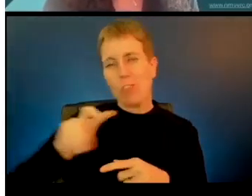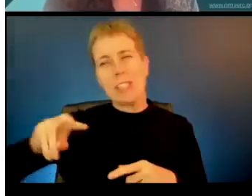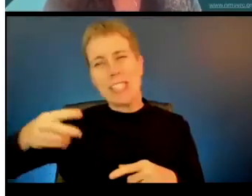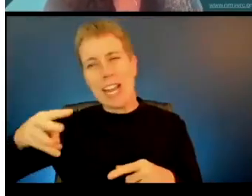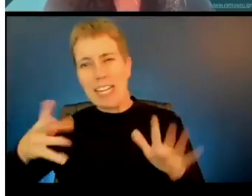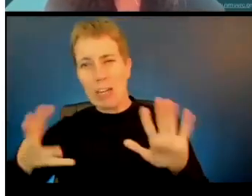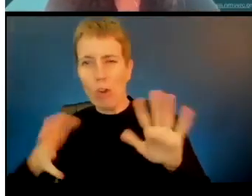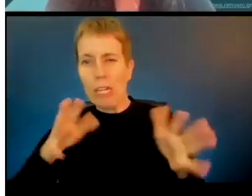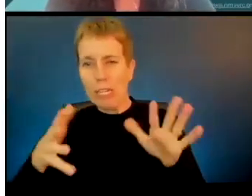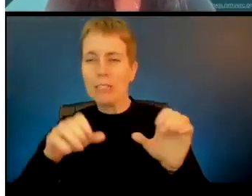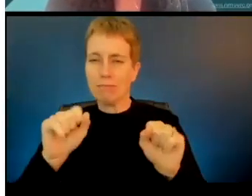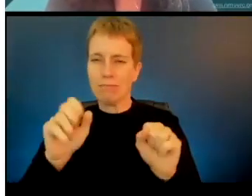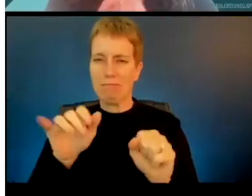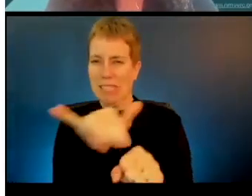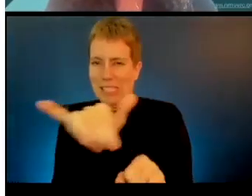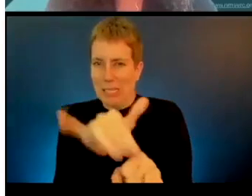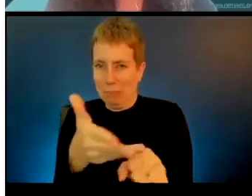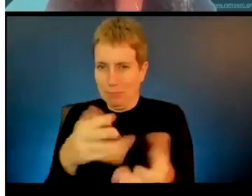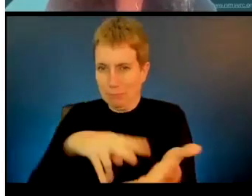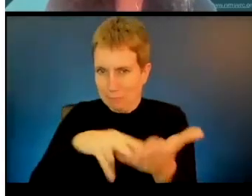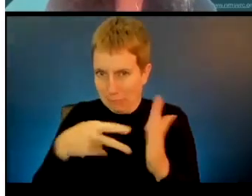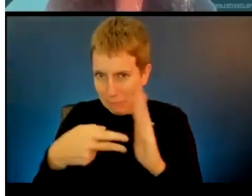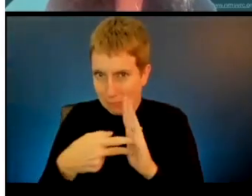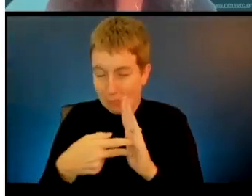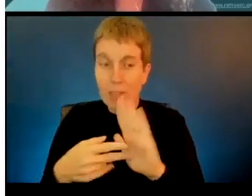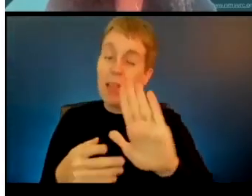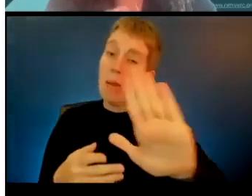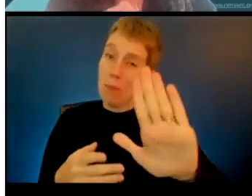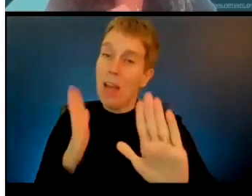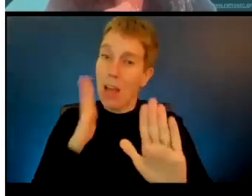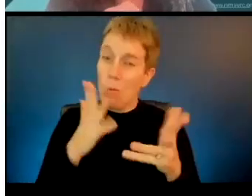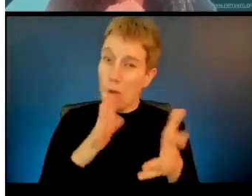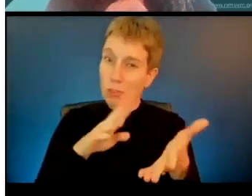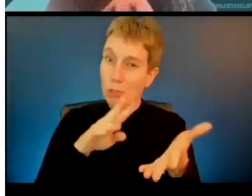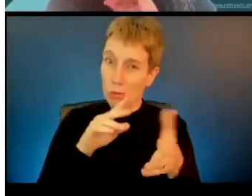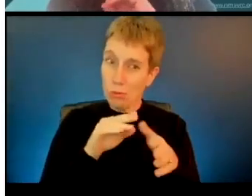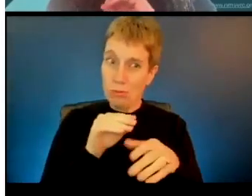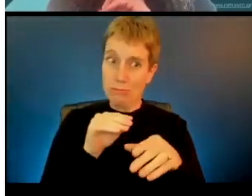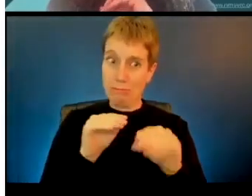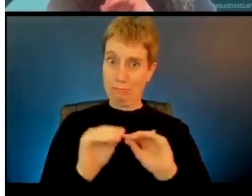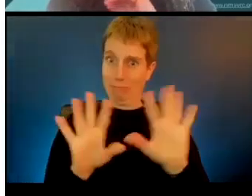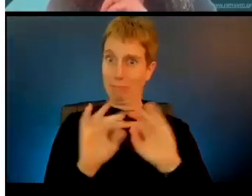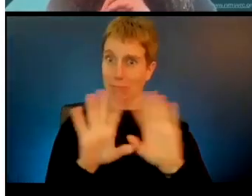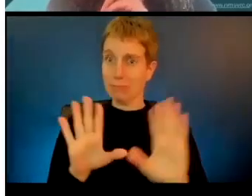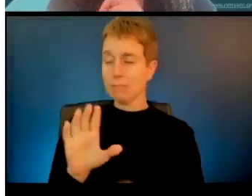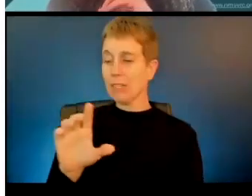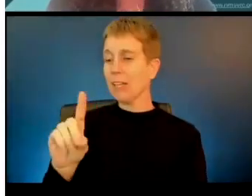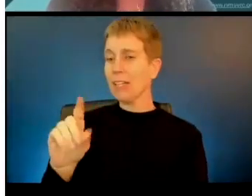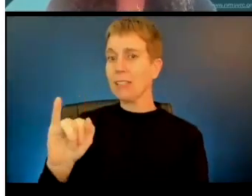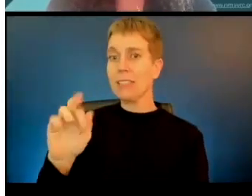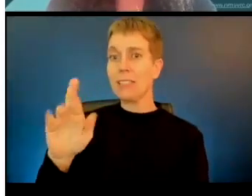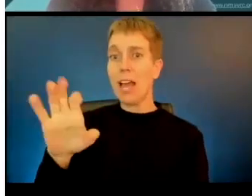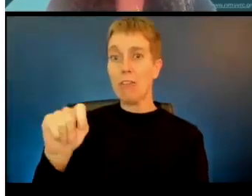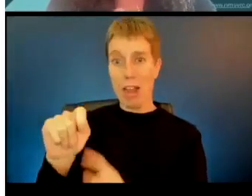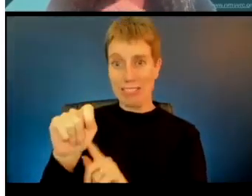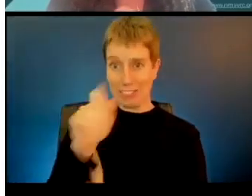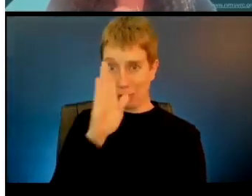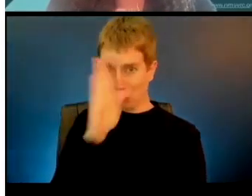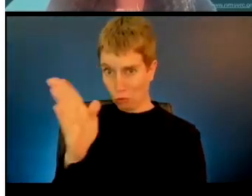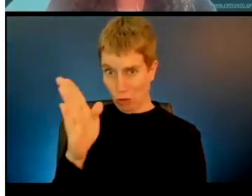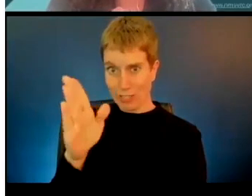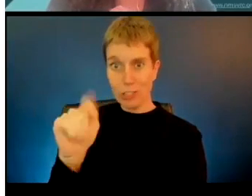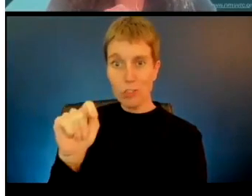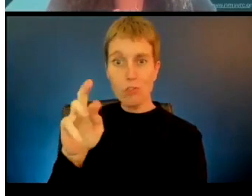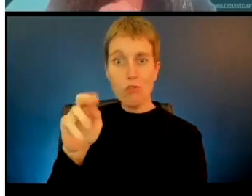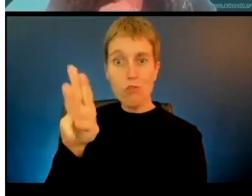however, that direct trauma, right, refers to traumatic events that occurs directly to